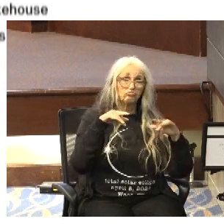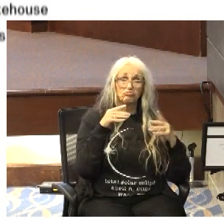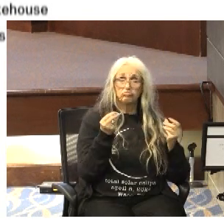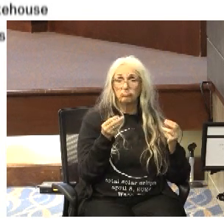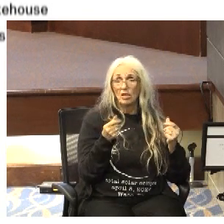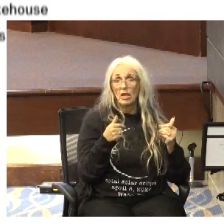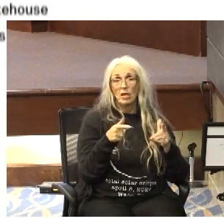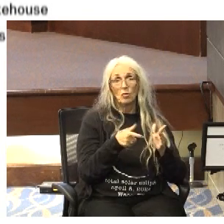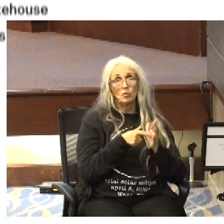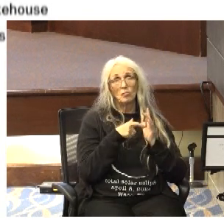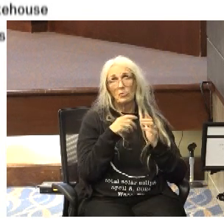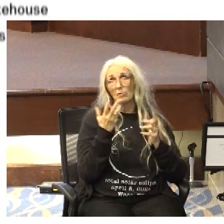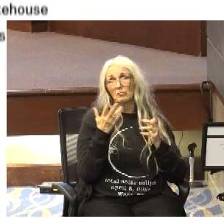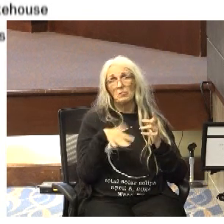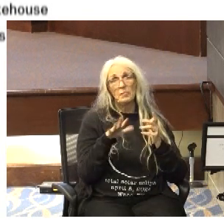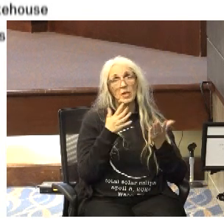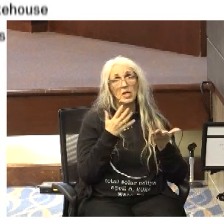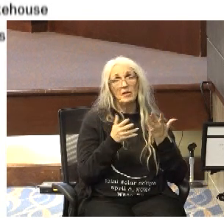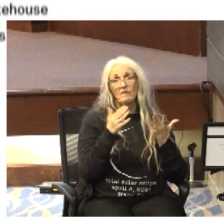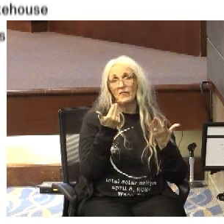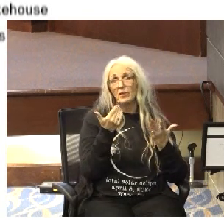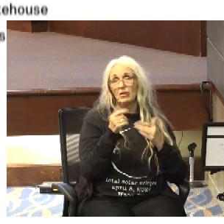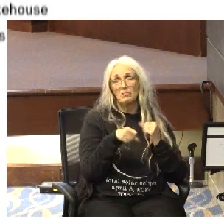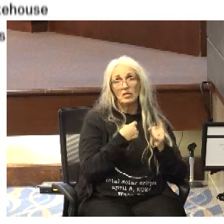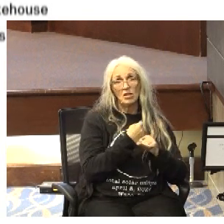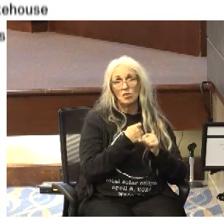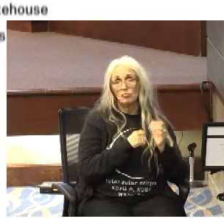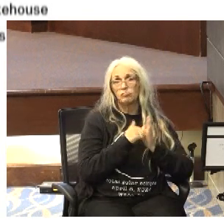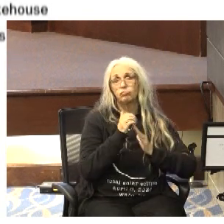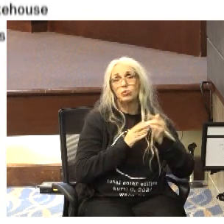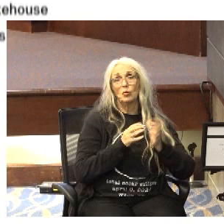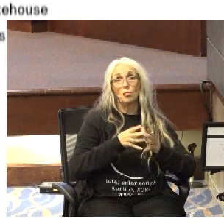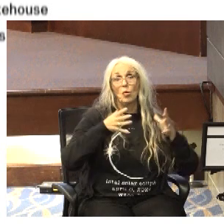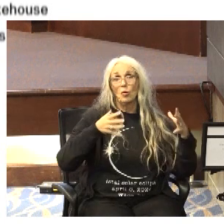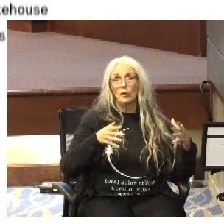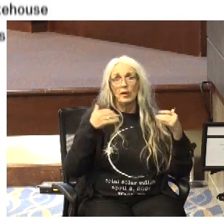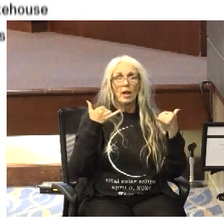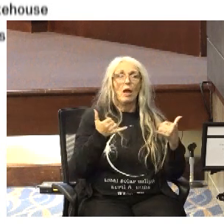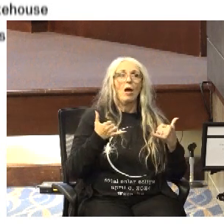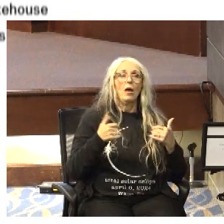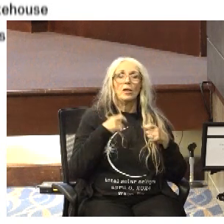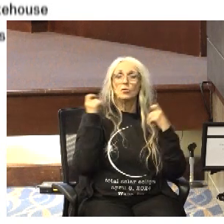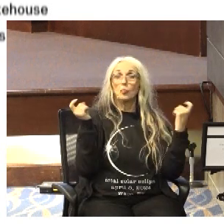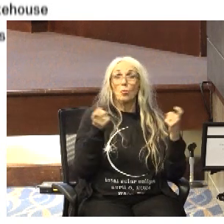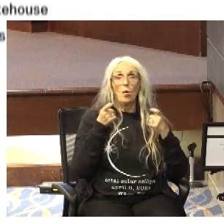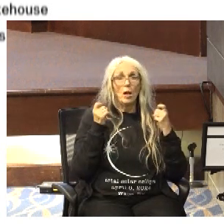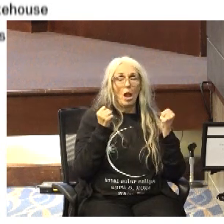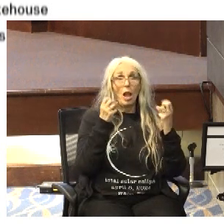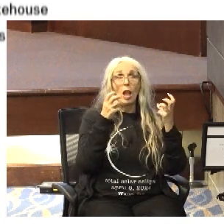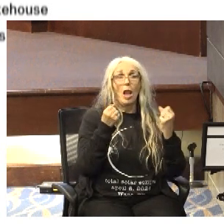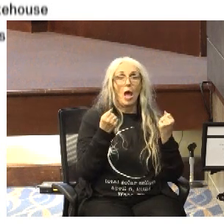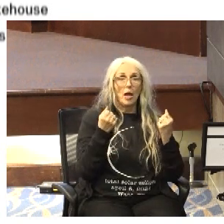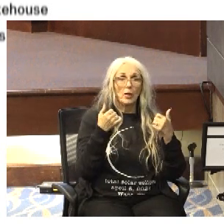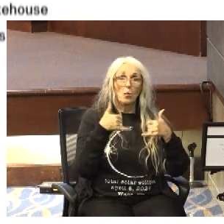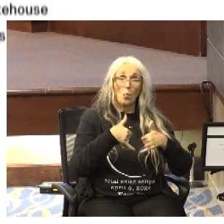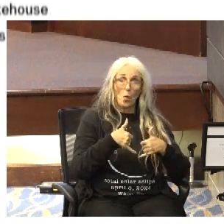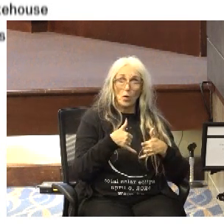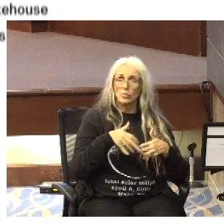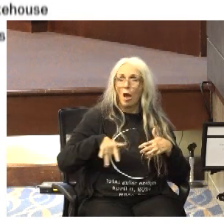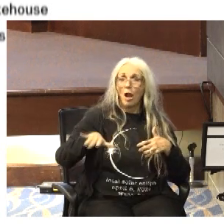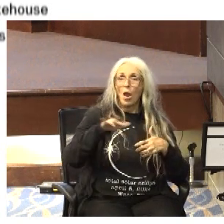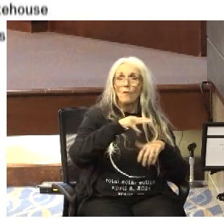15 years to build. And it has won all sorts of awards across the nation. It is,